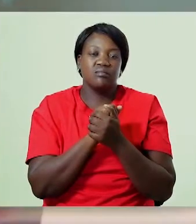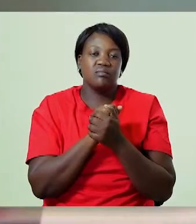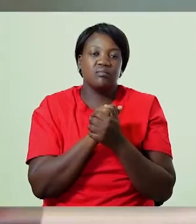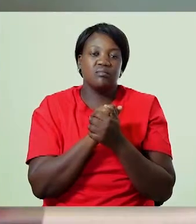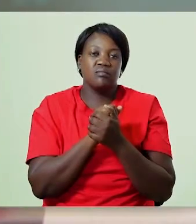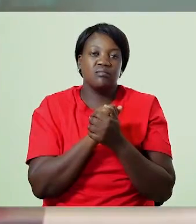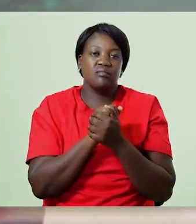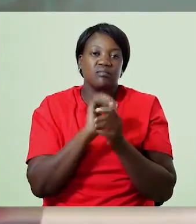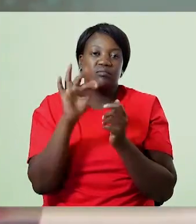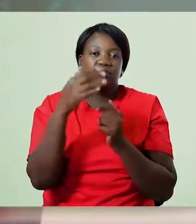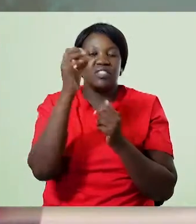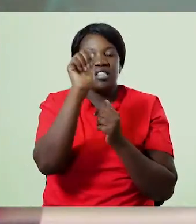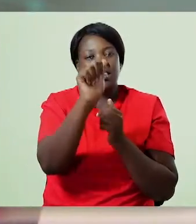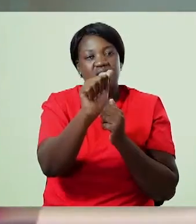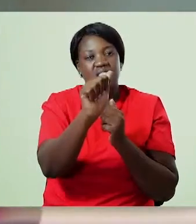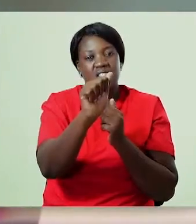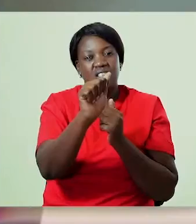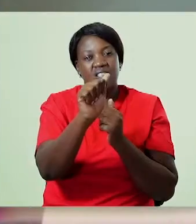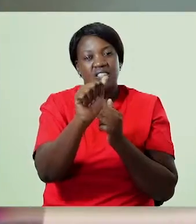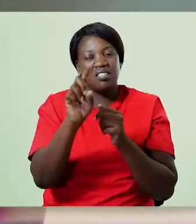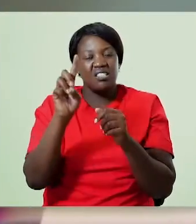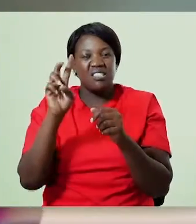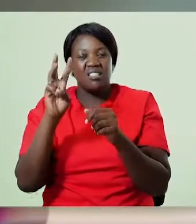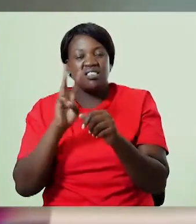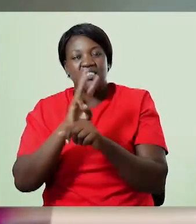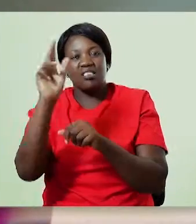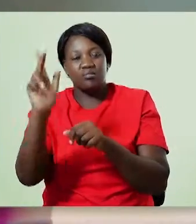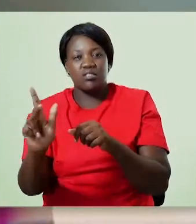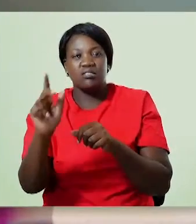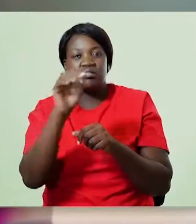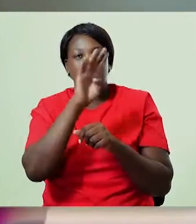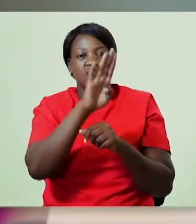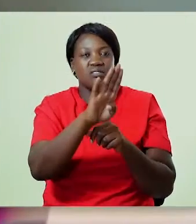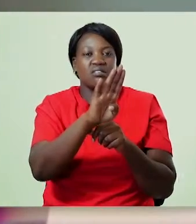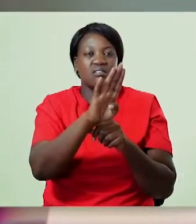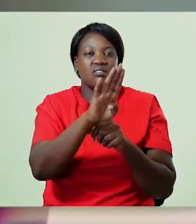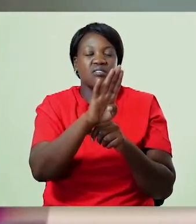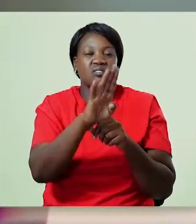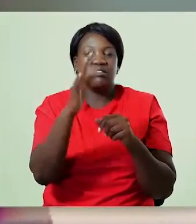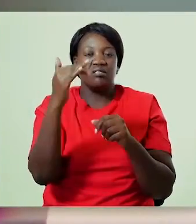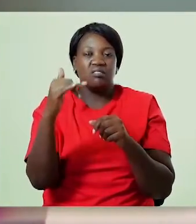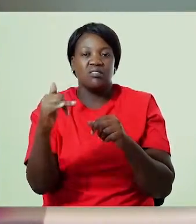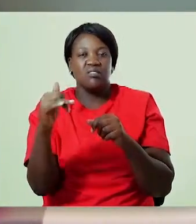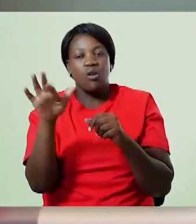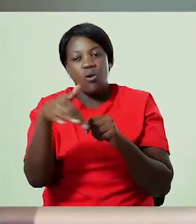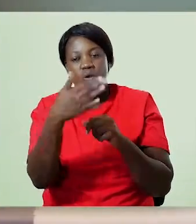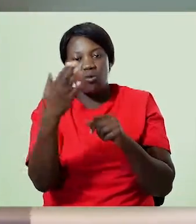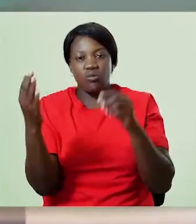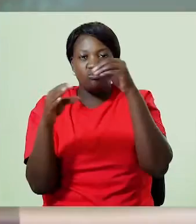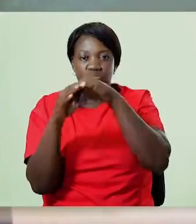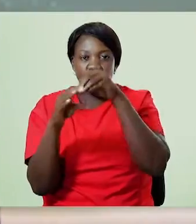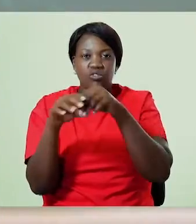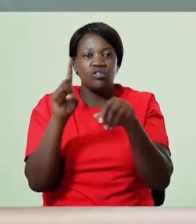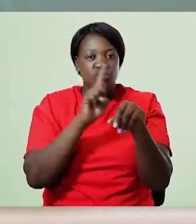himself. Is it A, third person, B, the omniscient narrator, C,